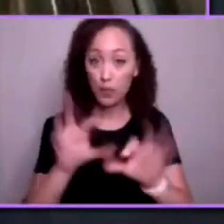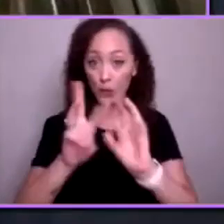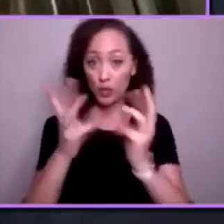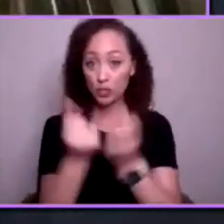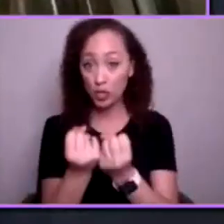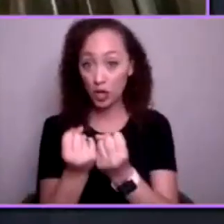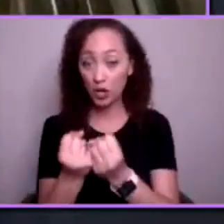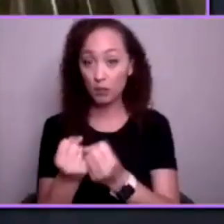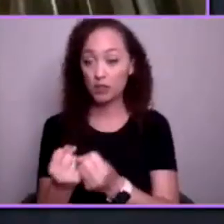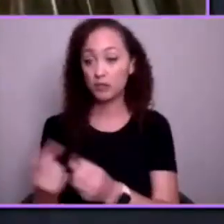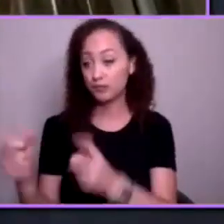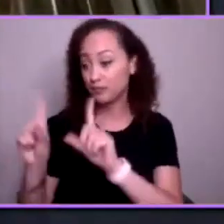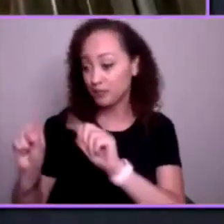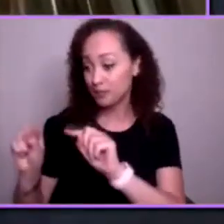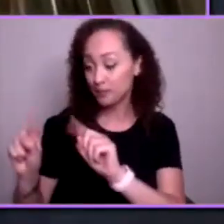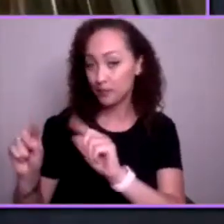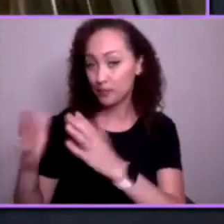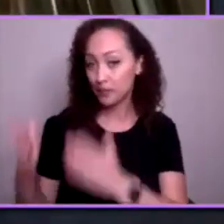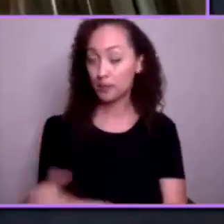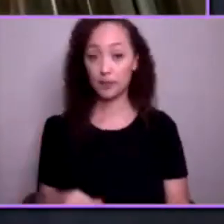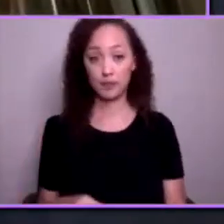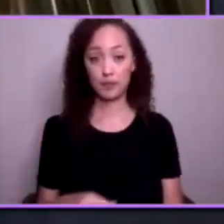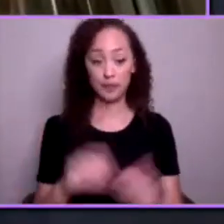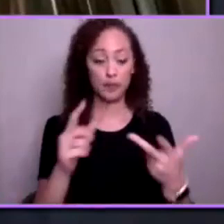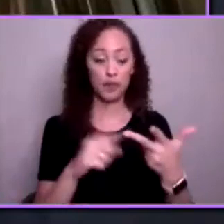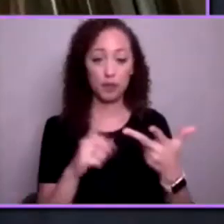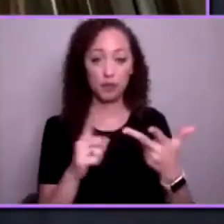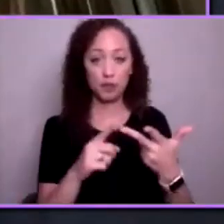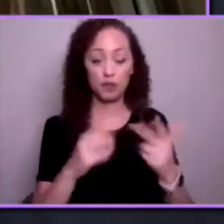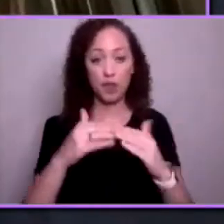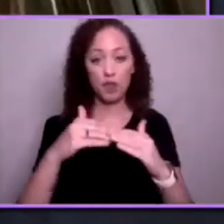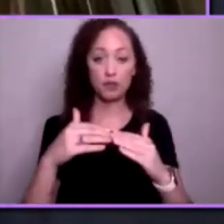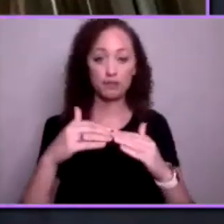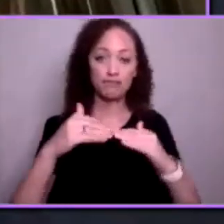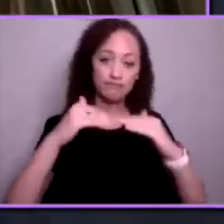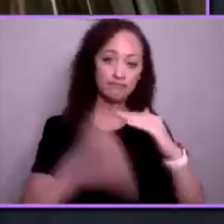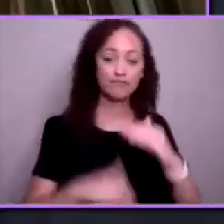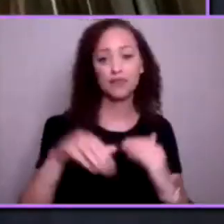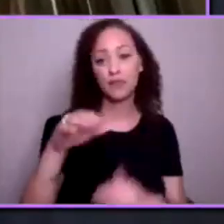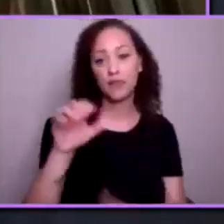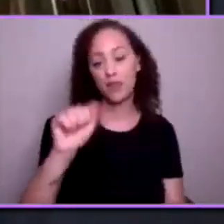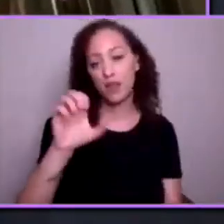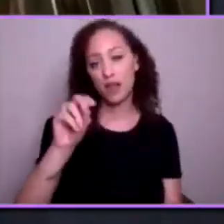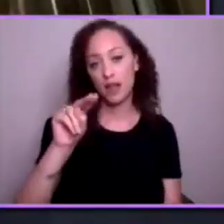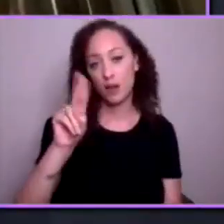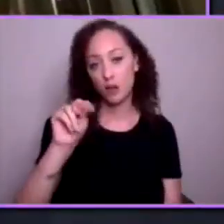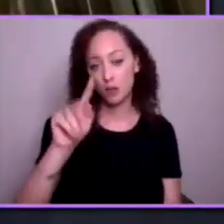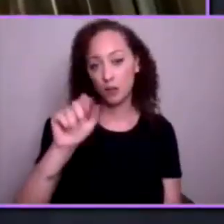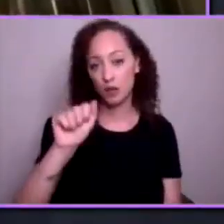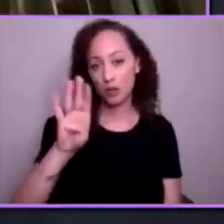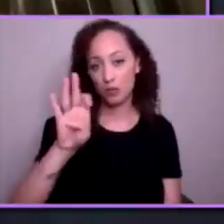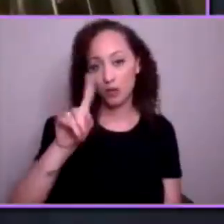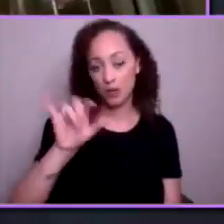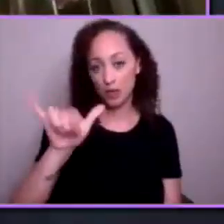third initiative addresses the current lack of accountability in our community. We hope to work with events on providing audits to show where we